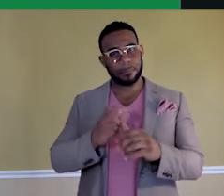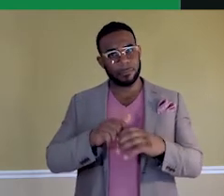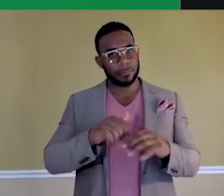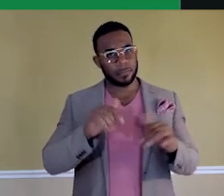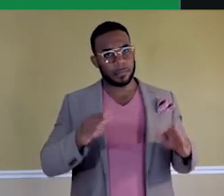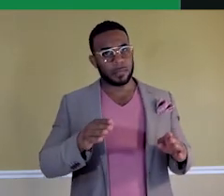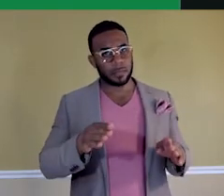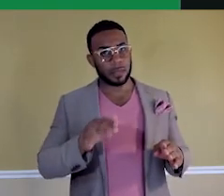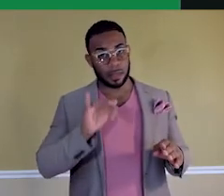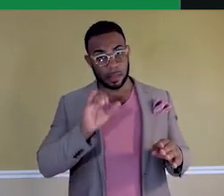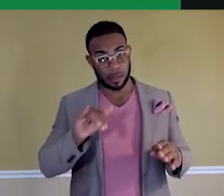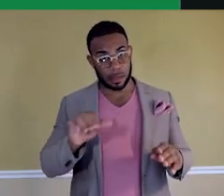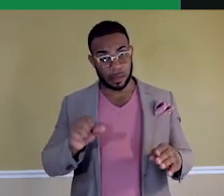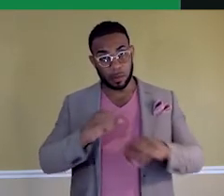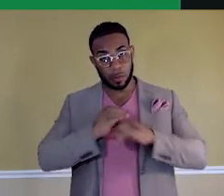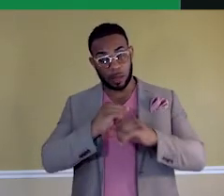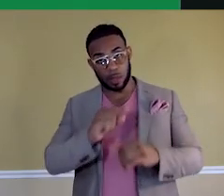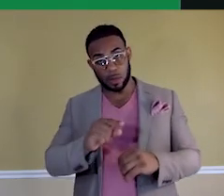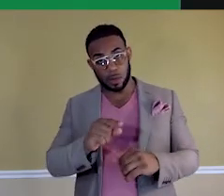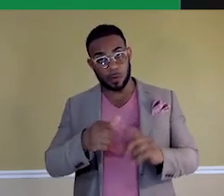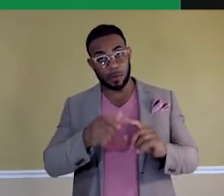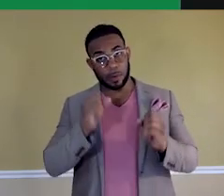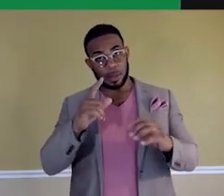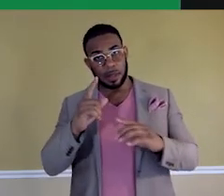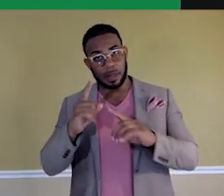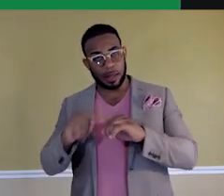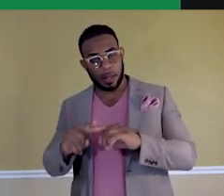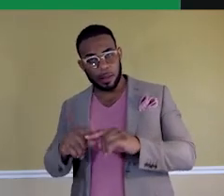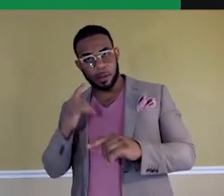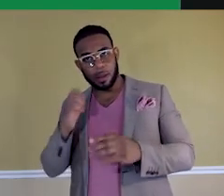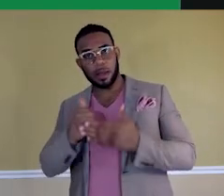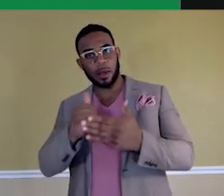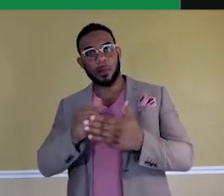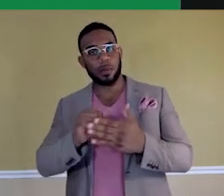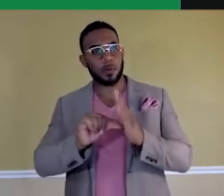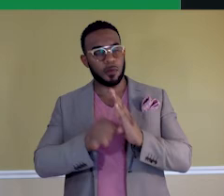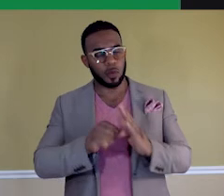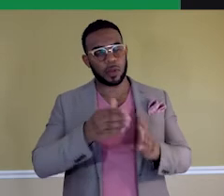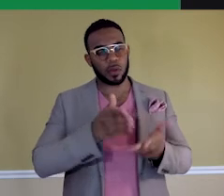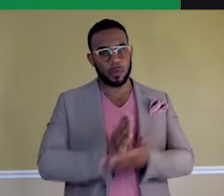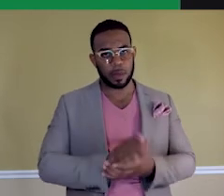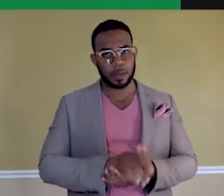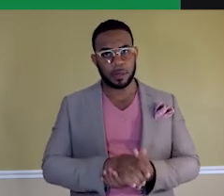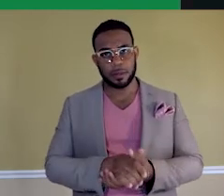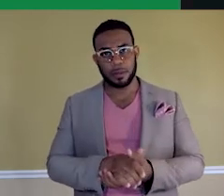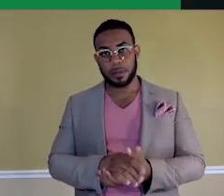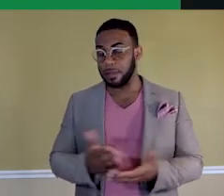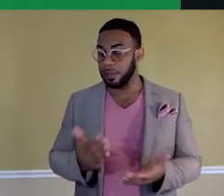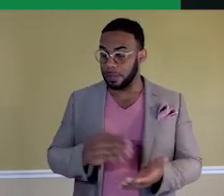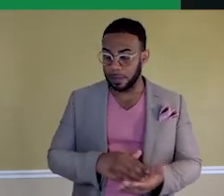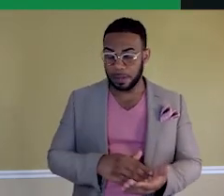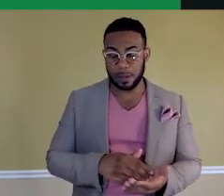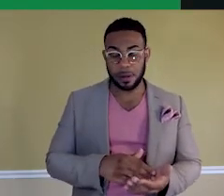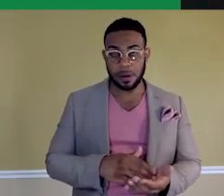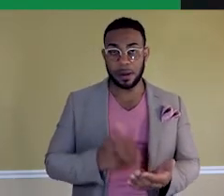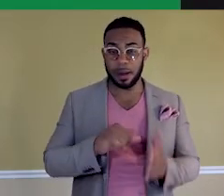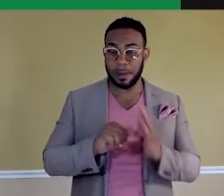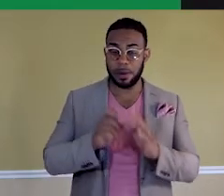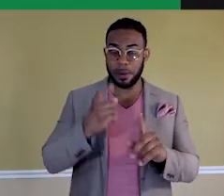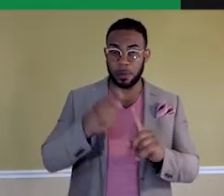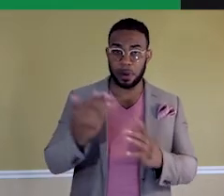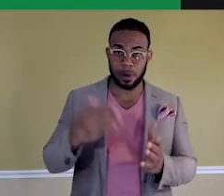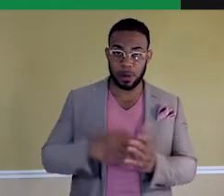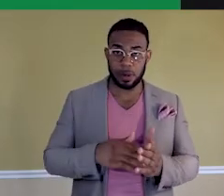and will, in that case, protect you from any liability or help you enforce your rights. And again, I'm emphasizing this point